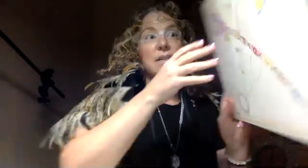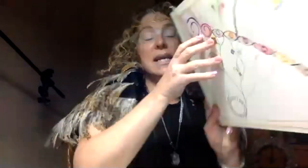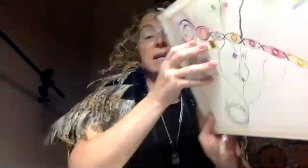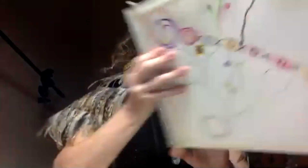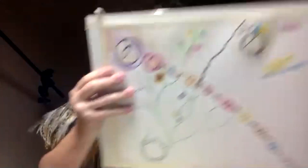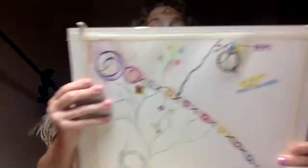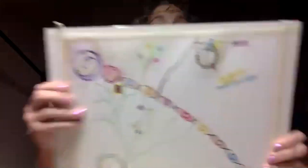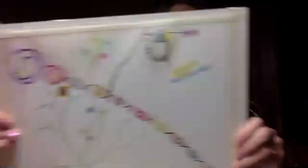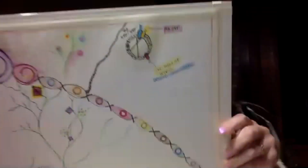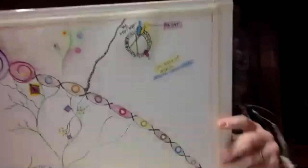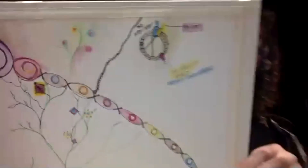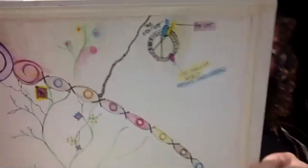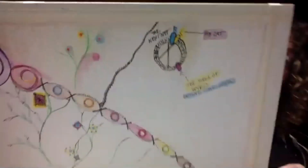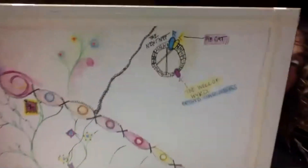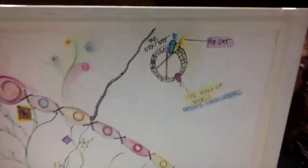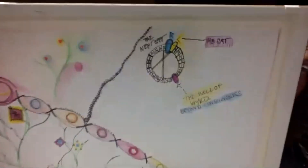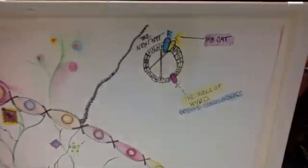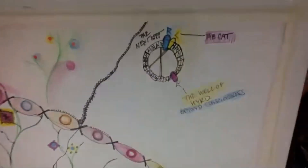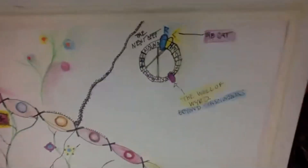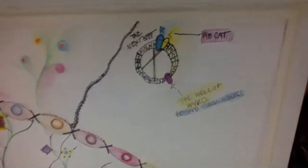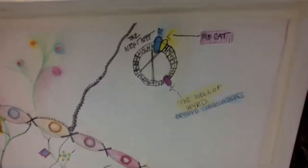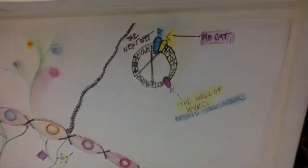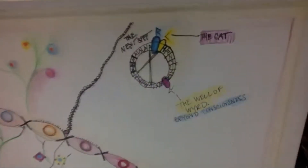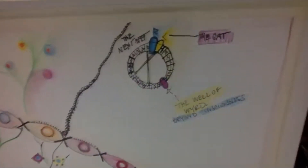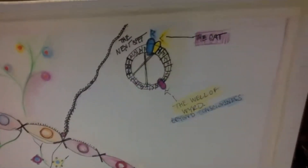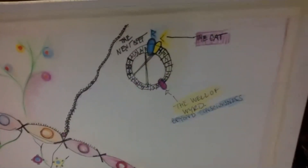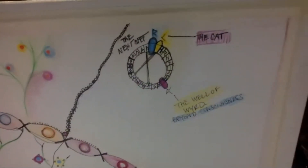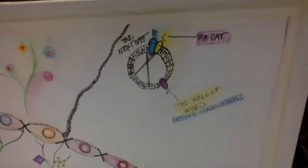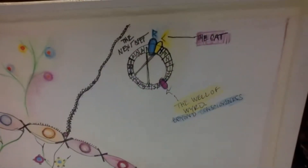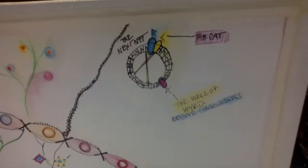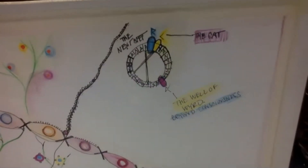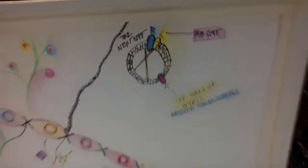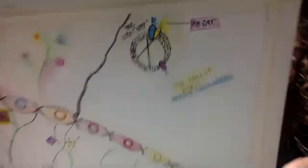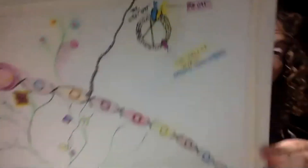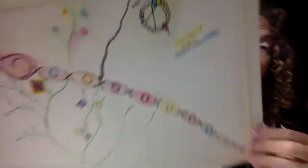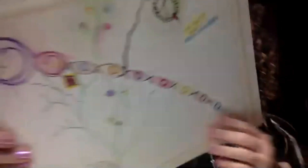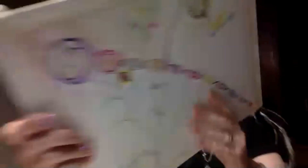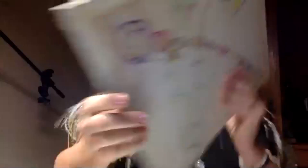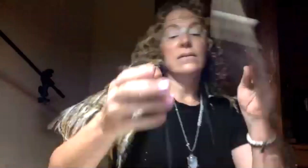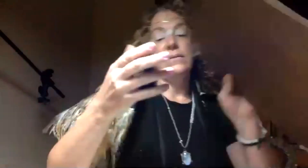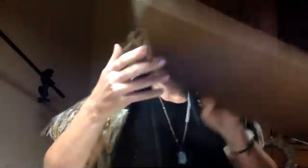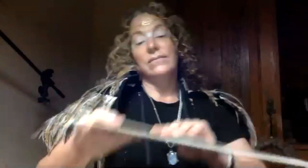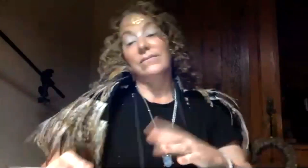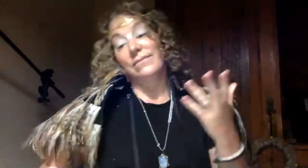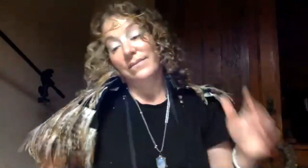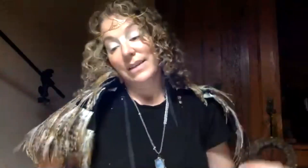which Kenaz is the C up there, the little C, that